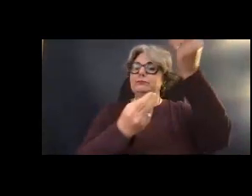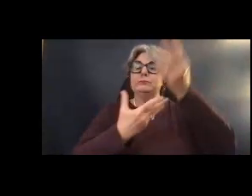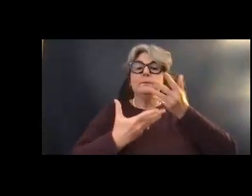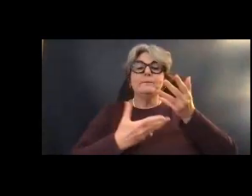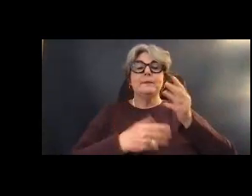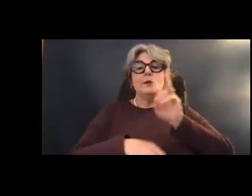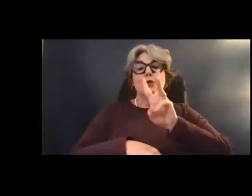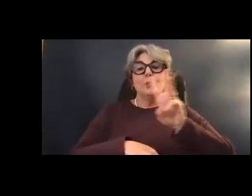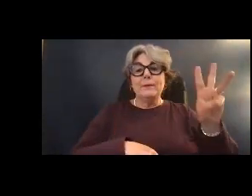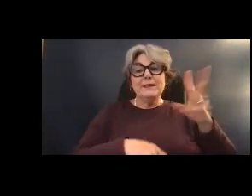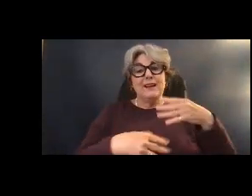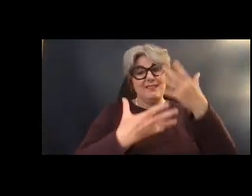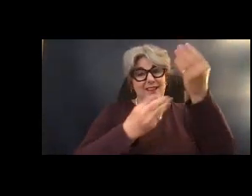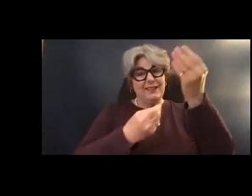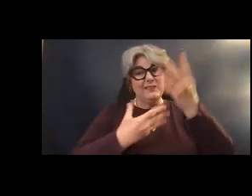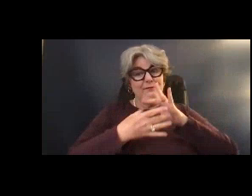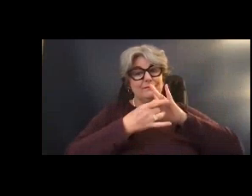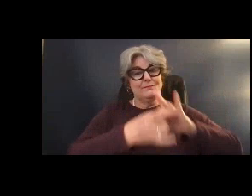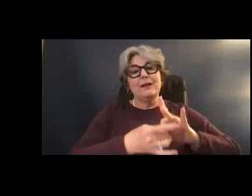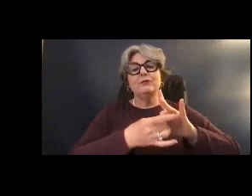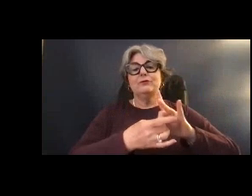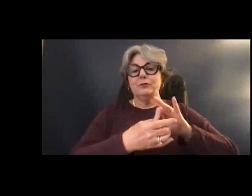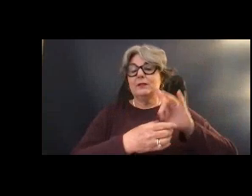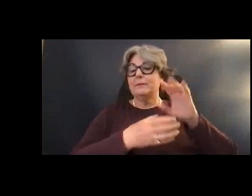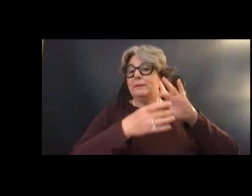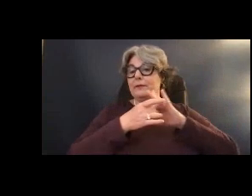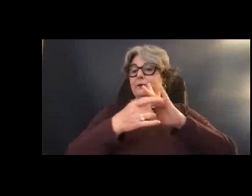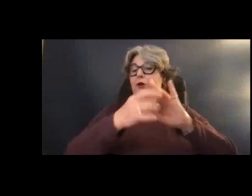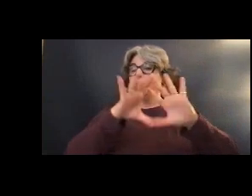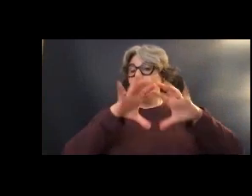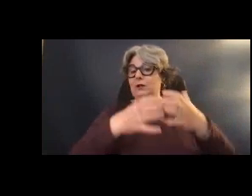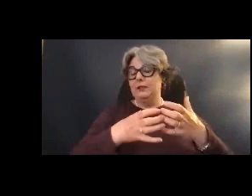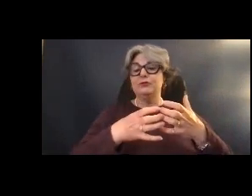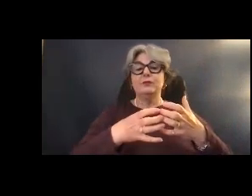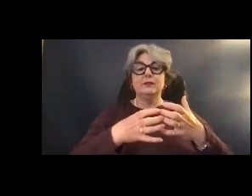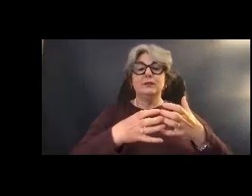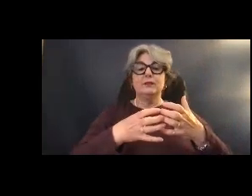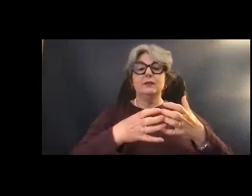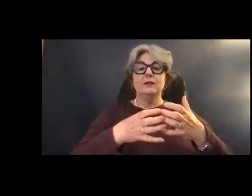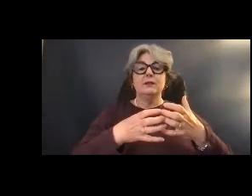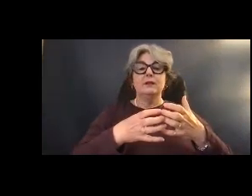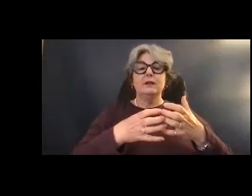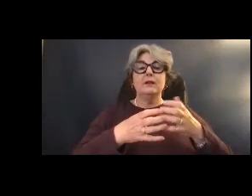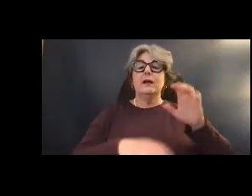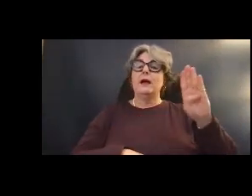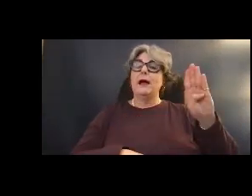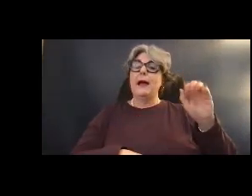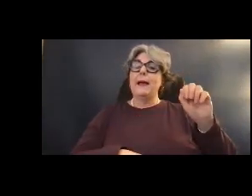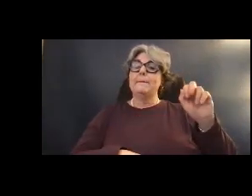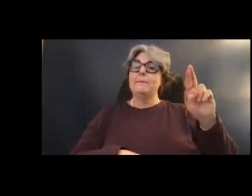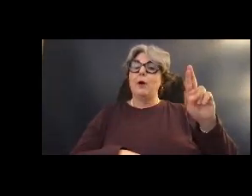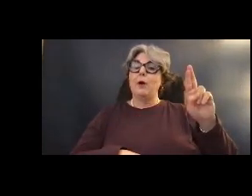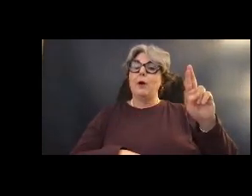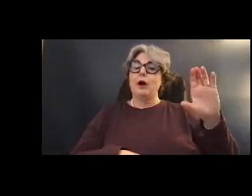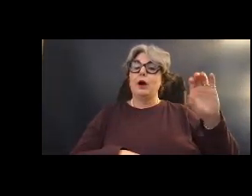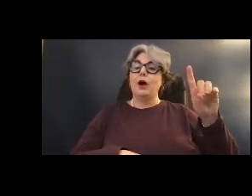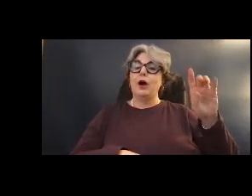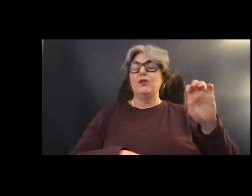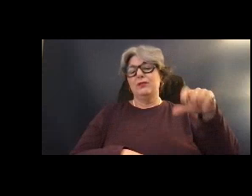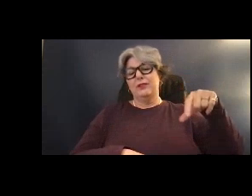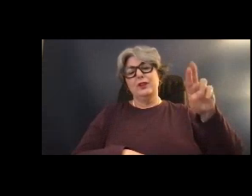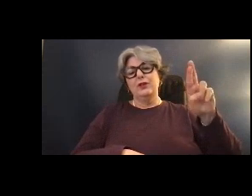has a lot of information about the coalition, and I'll put up a QR code or QR codes right there. You can take a look at